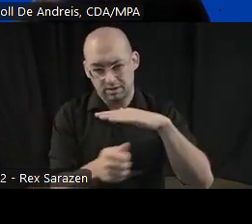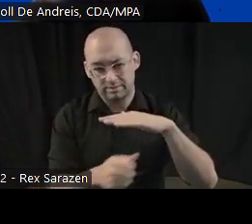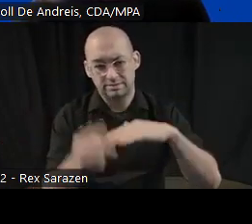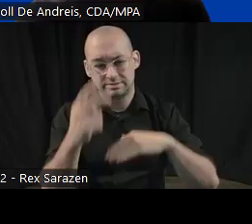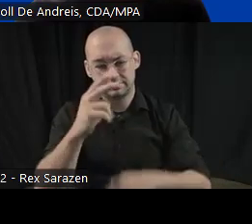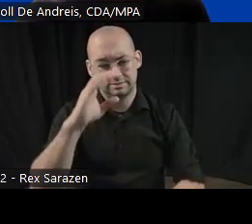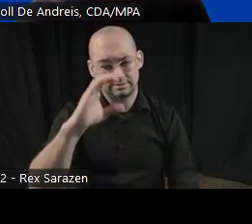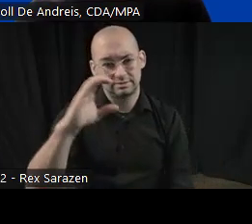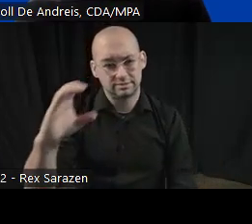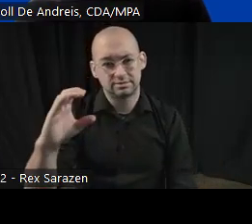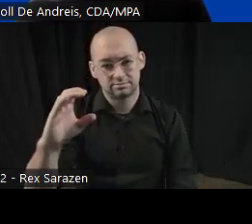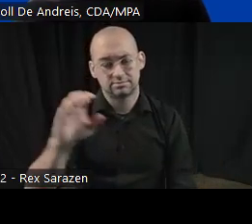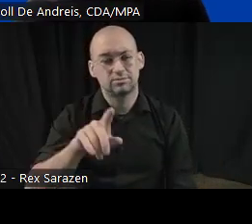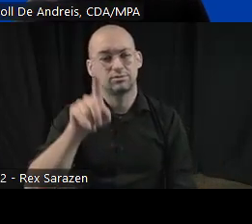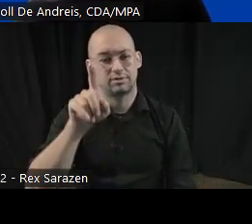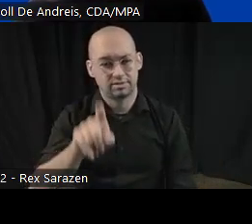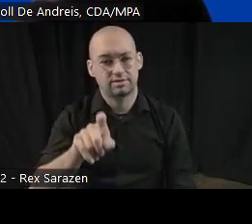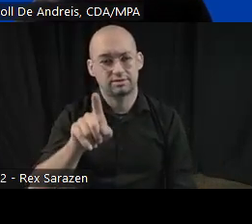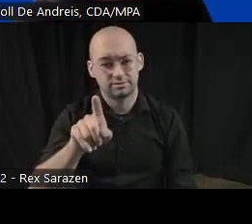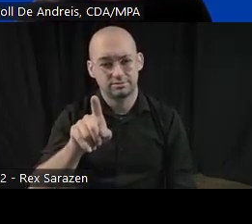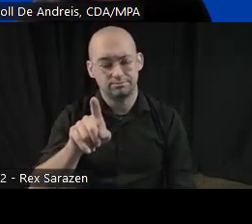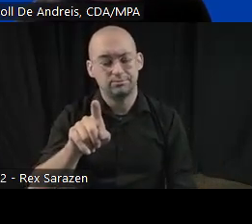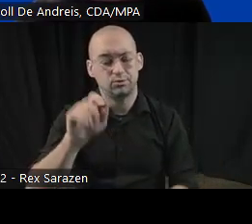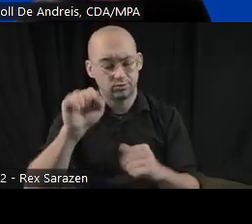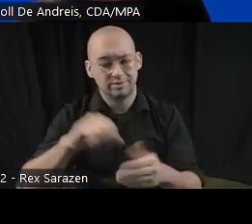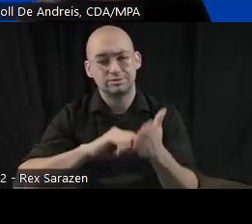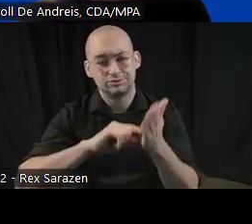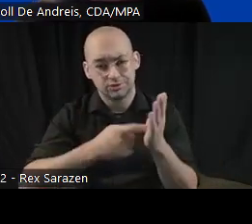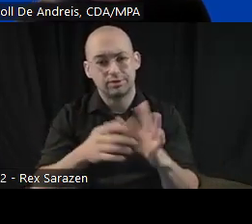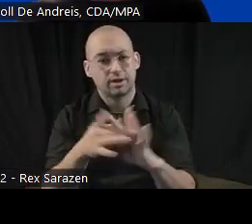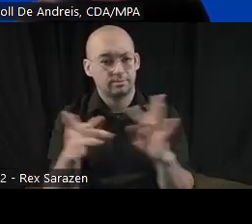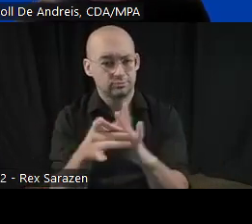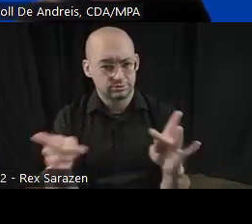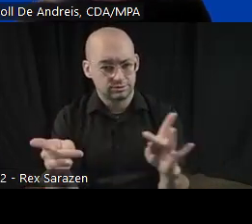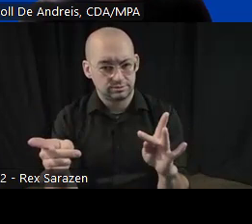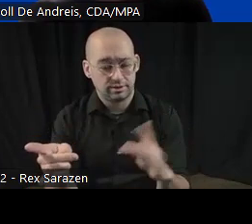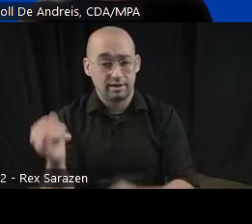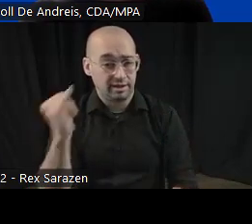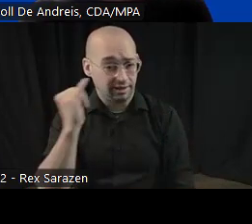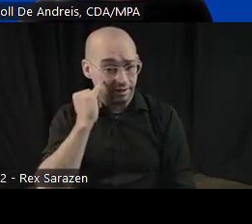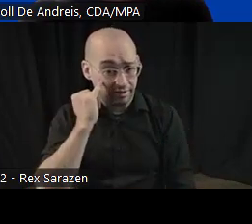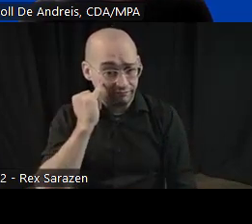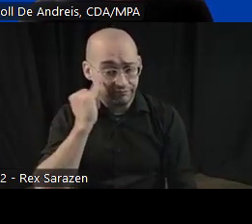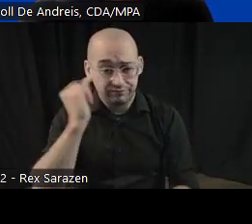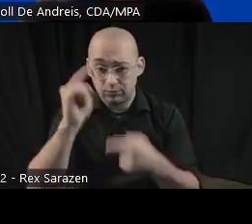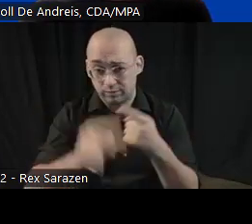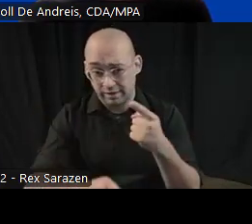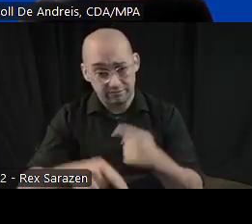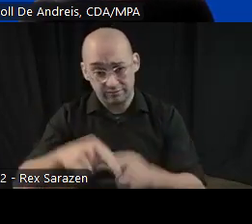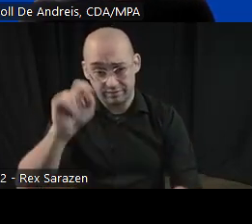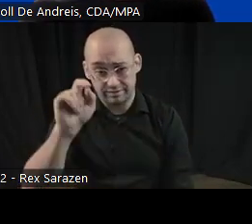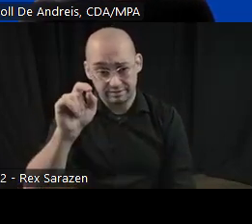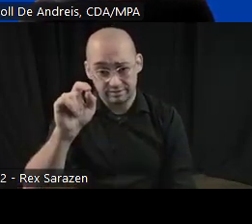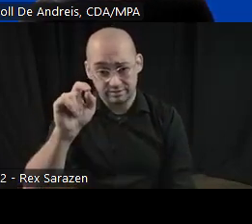if you click that, you can activate the show captions. And if you can't find the CC captions